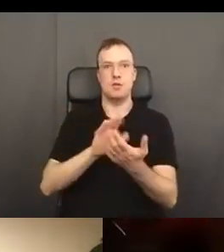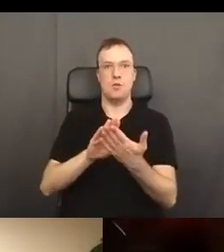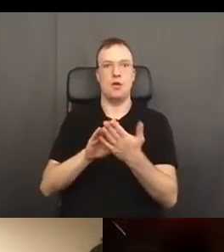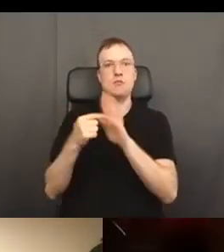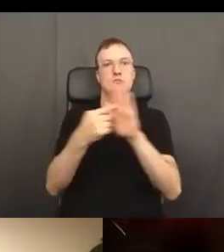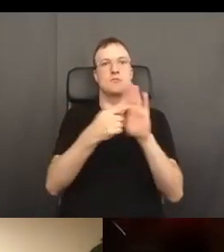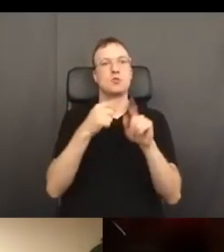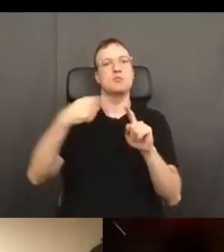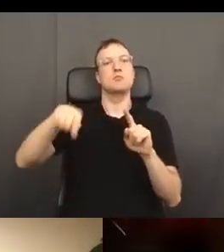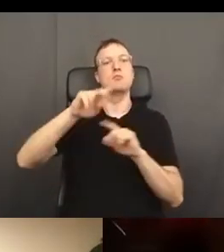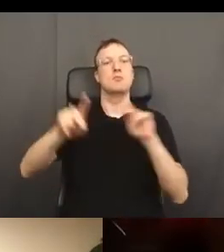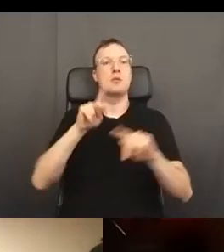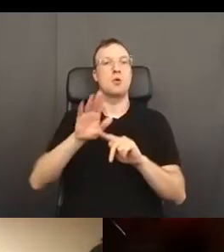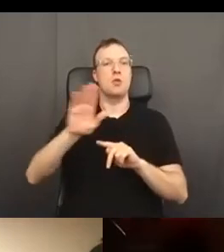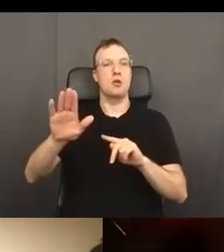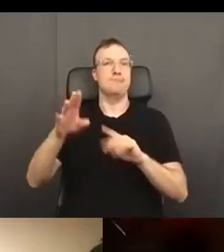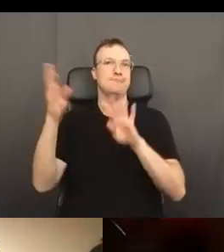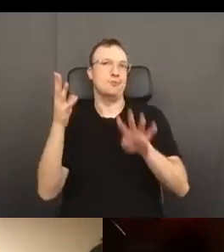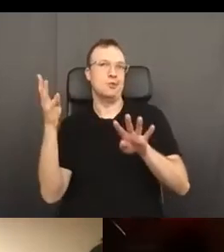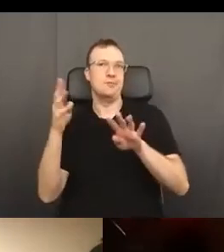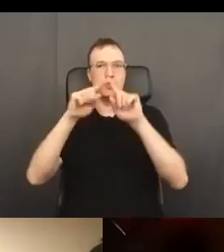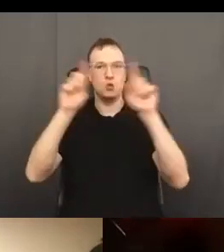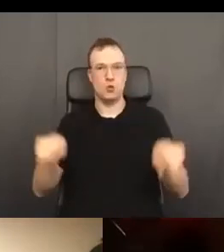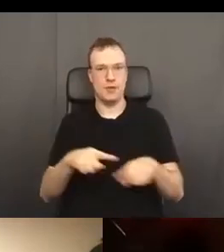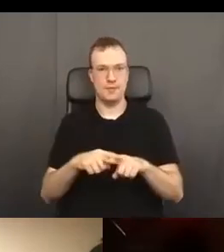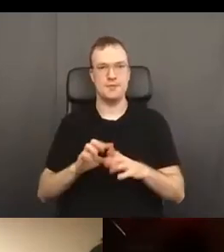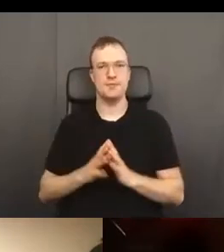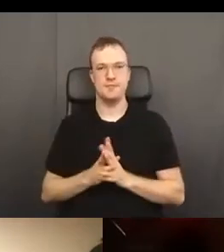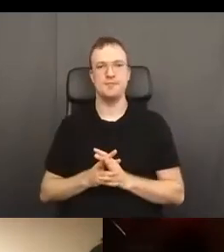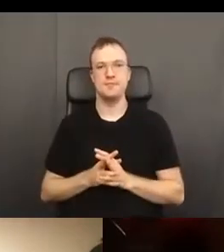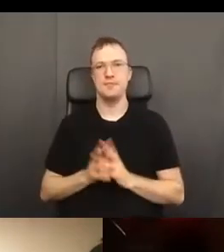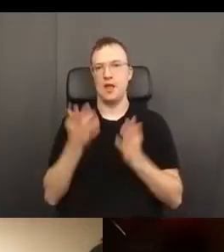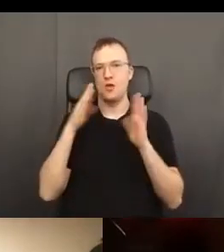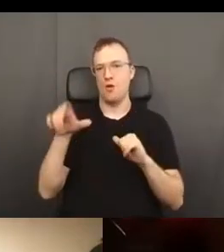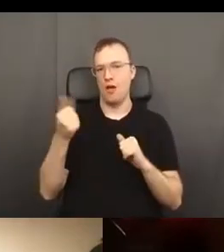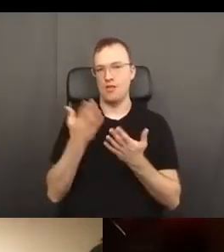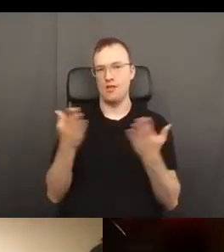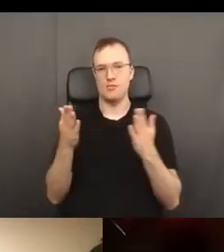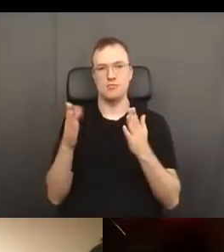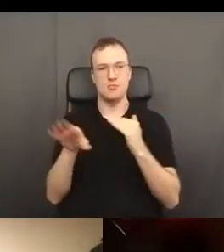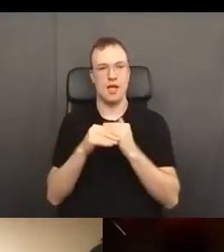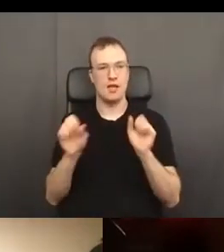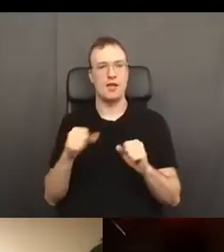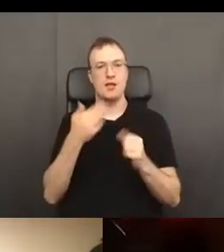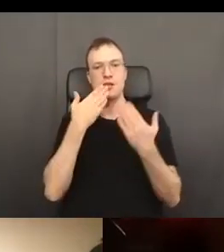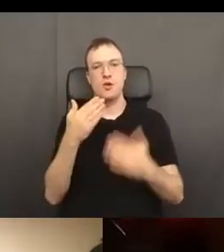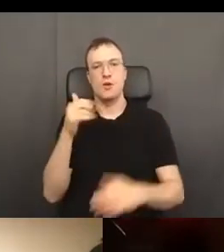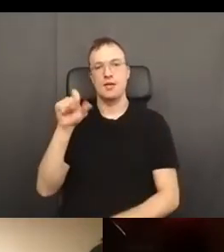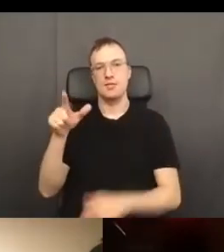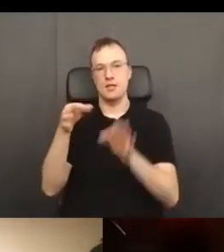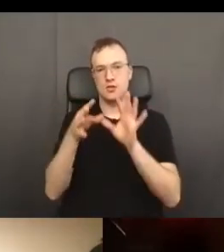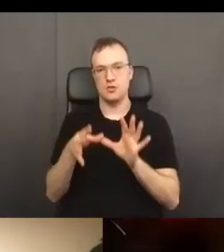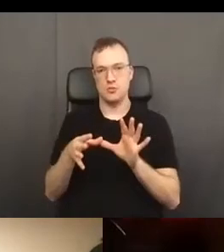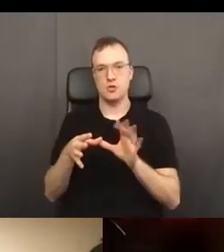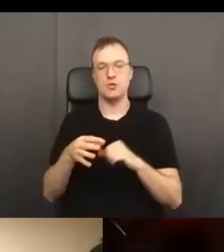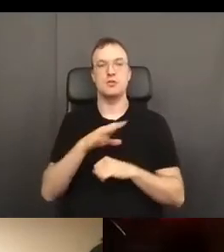people's screens. And I don't know, is there anything else that we can add? I'd like to thank the ASL interpreters